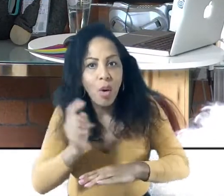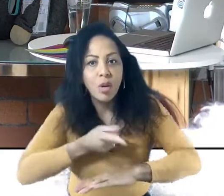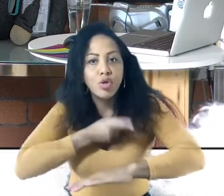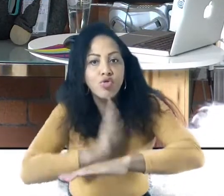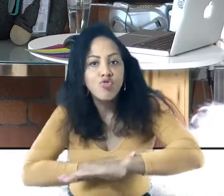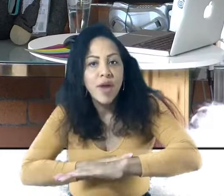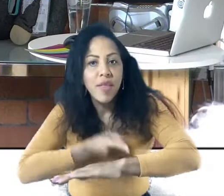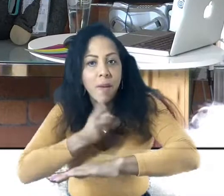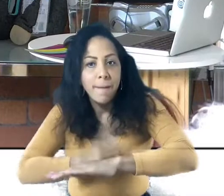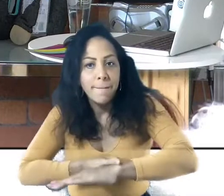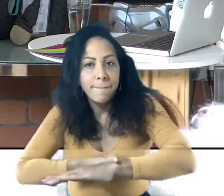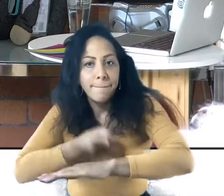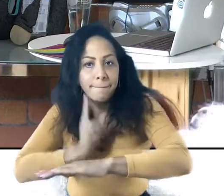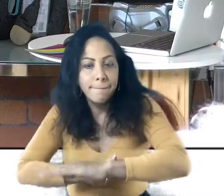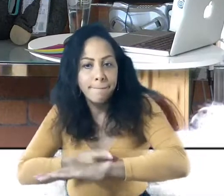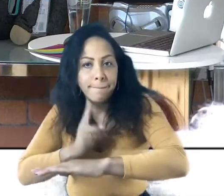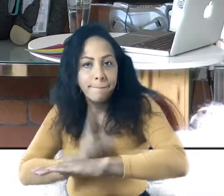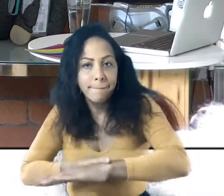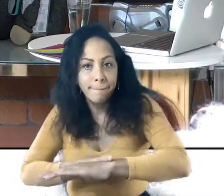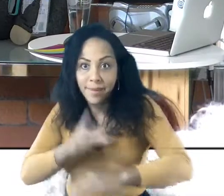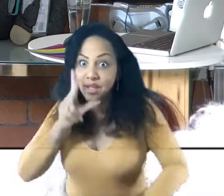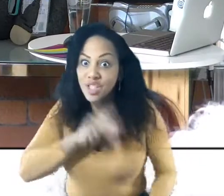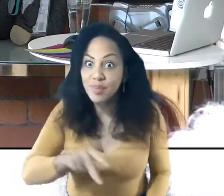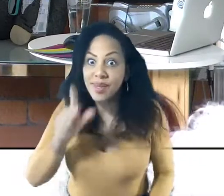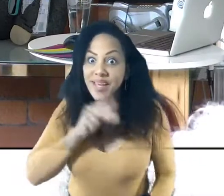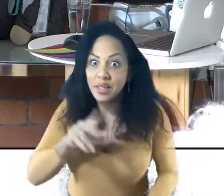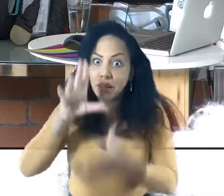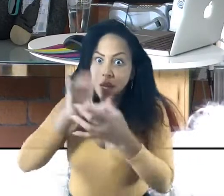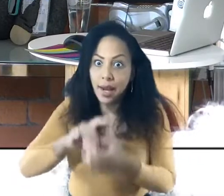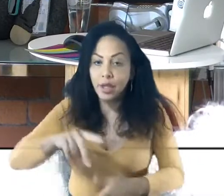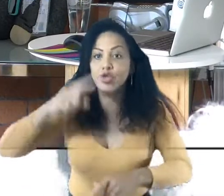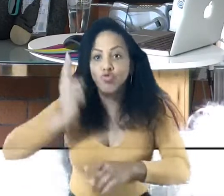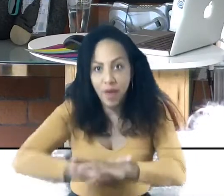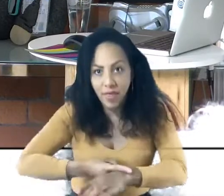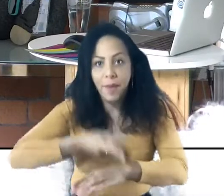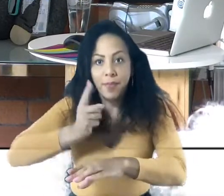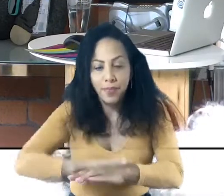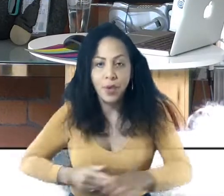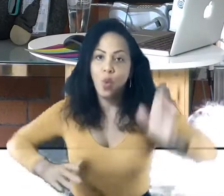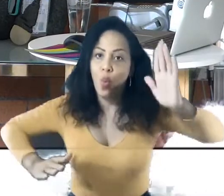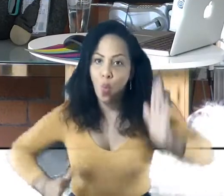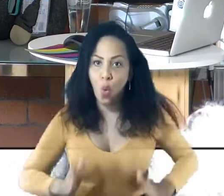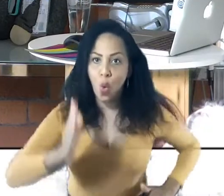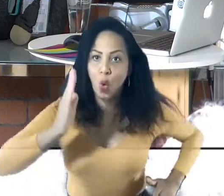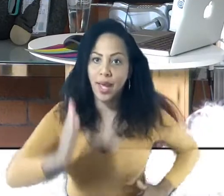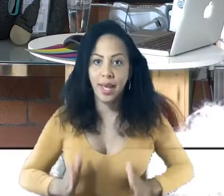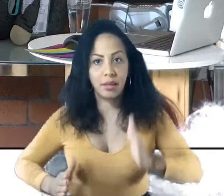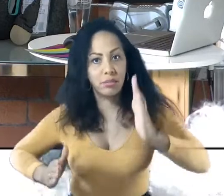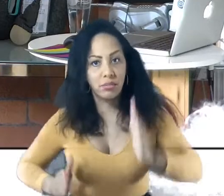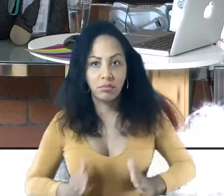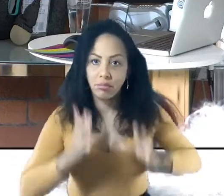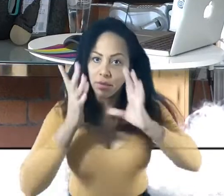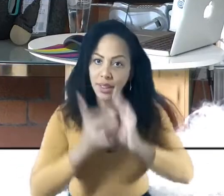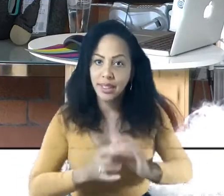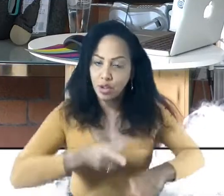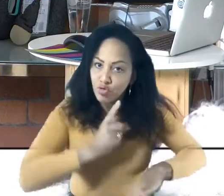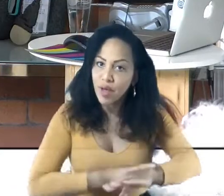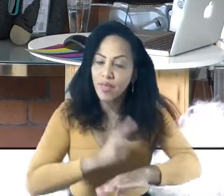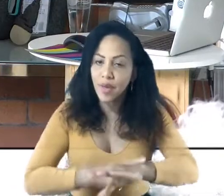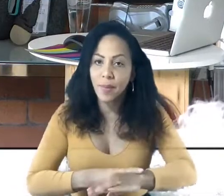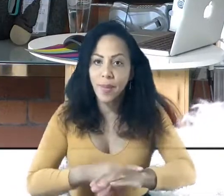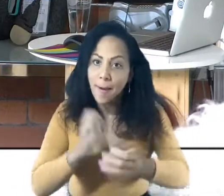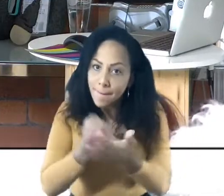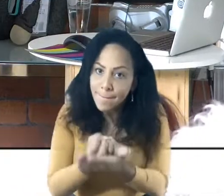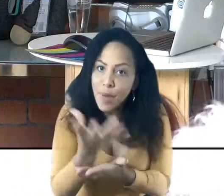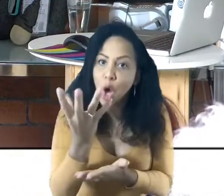based on rhythm, as walking is based on rhythm, and the way that we understand and analyse poetry and language often is based on rhythm. The way that we